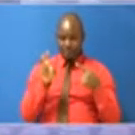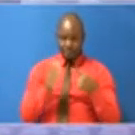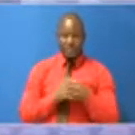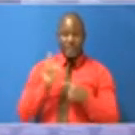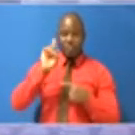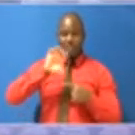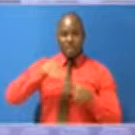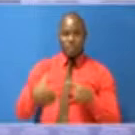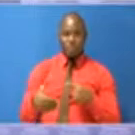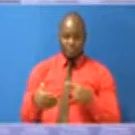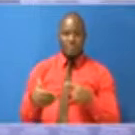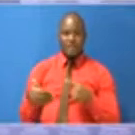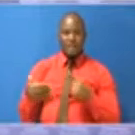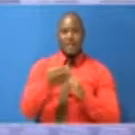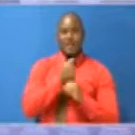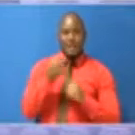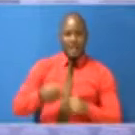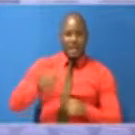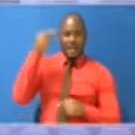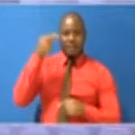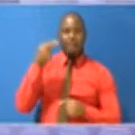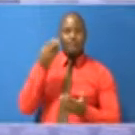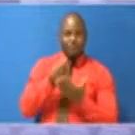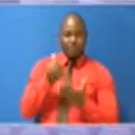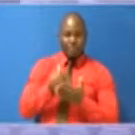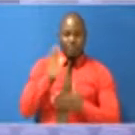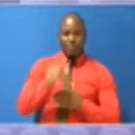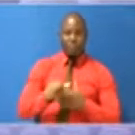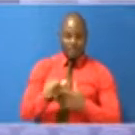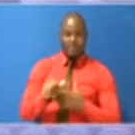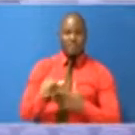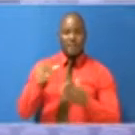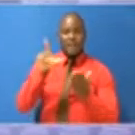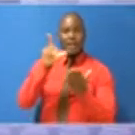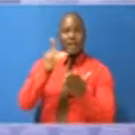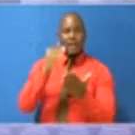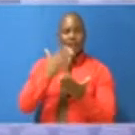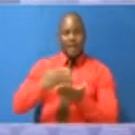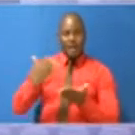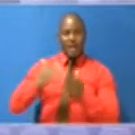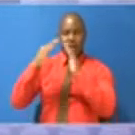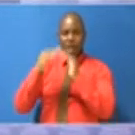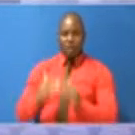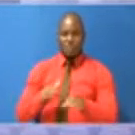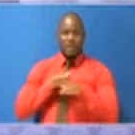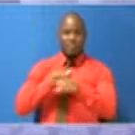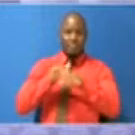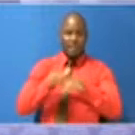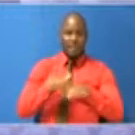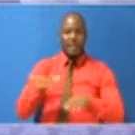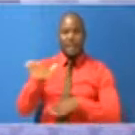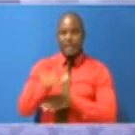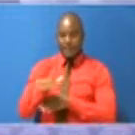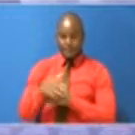nairobi city county gets its highest revenue from land rates parking base